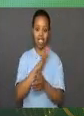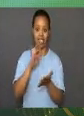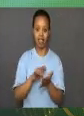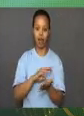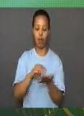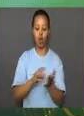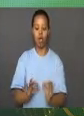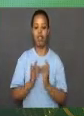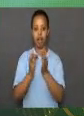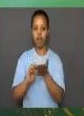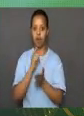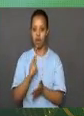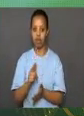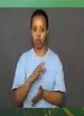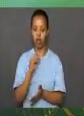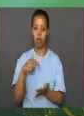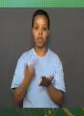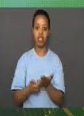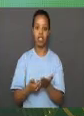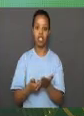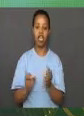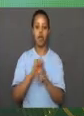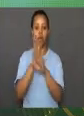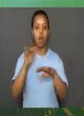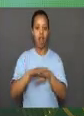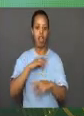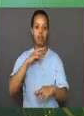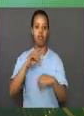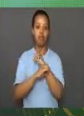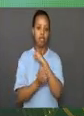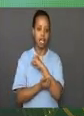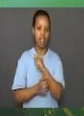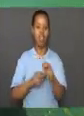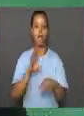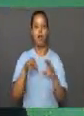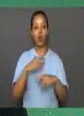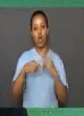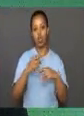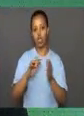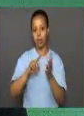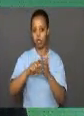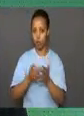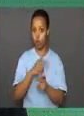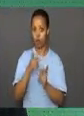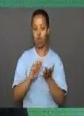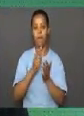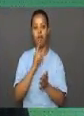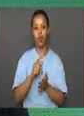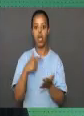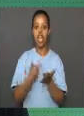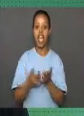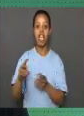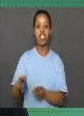molecule, where the light-dependent reactions begin. The system